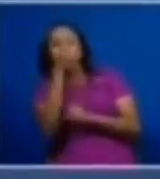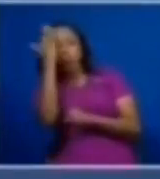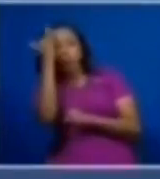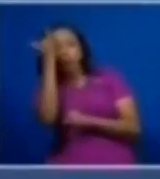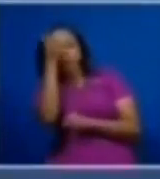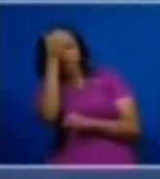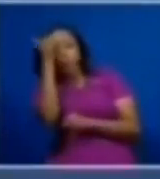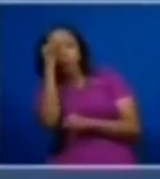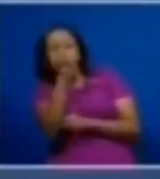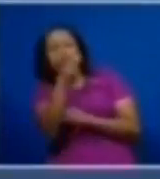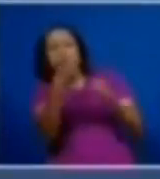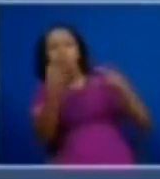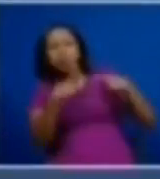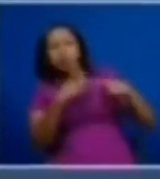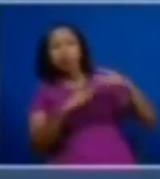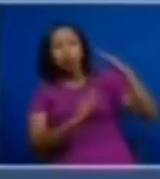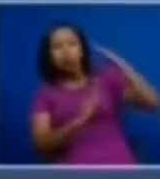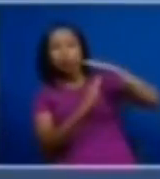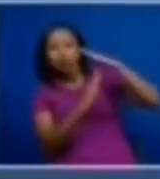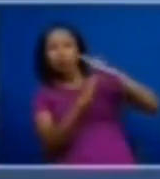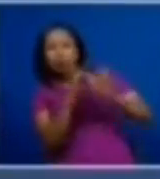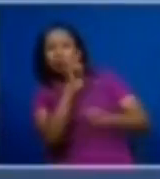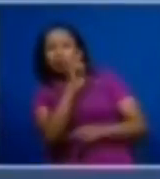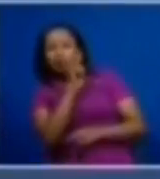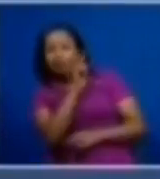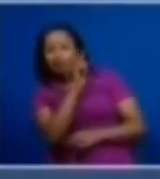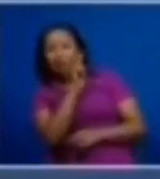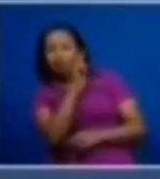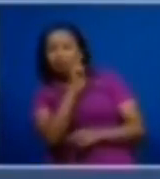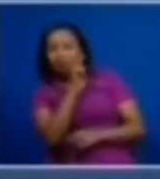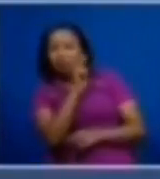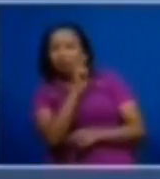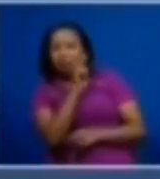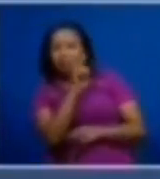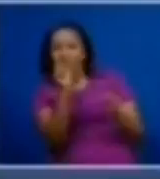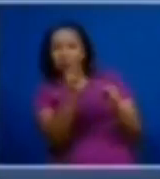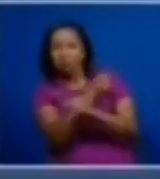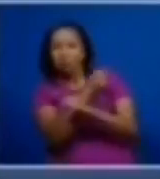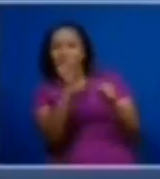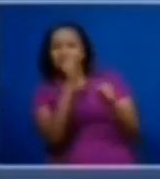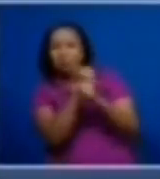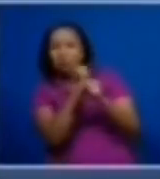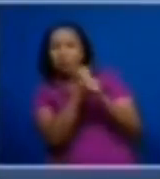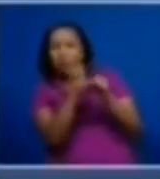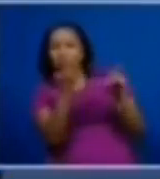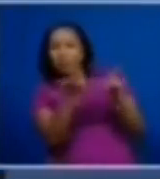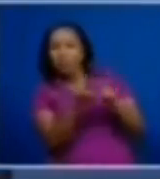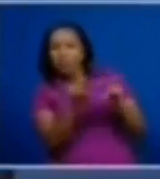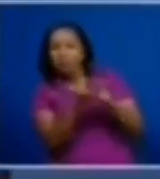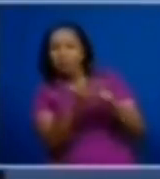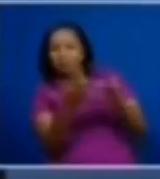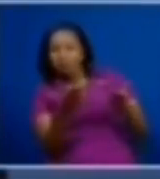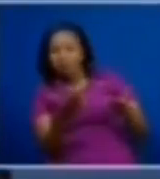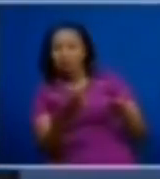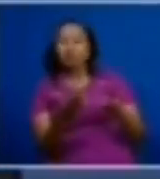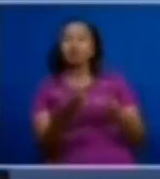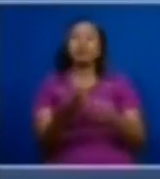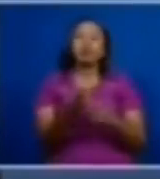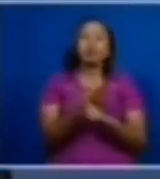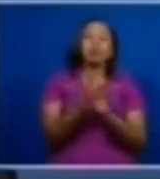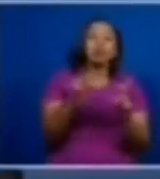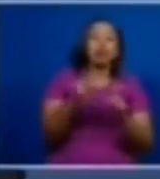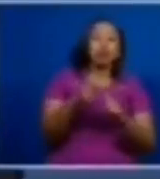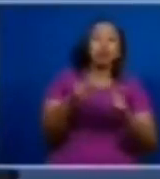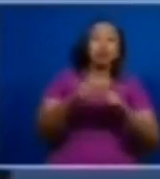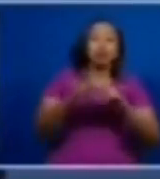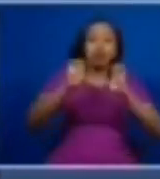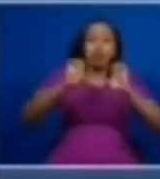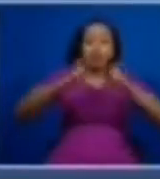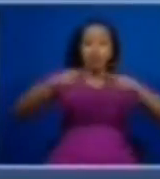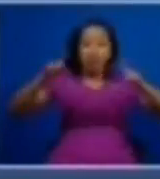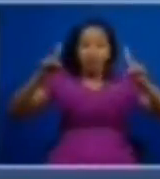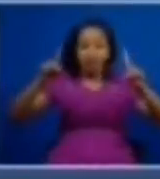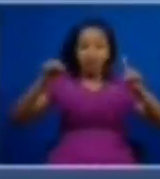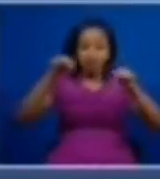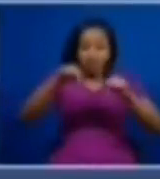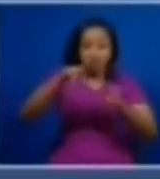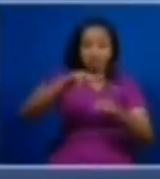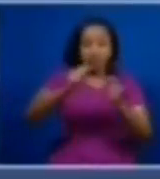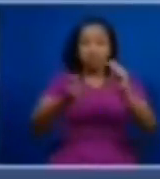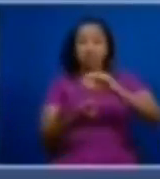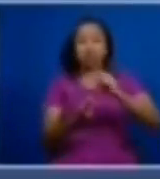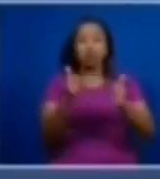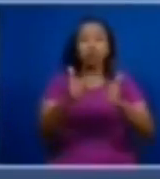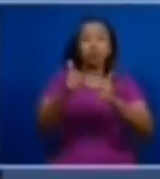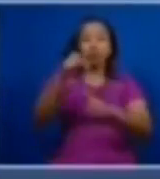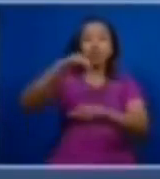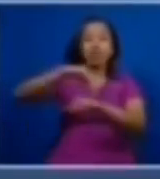people up there won't do the same? Now, to effect the kind of change that this nation